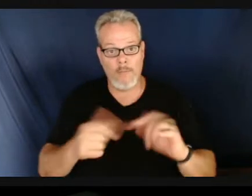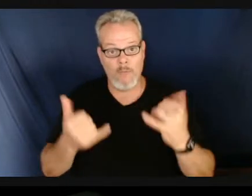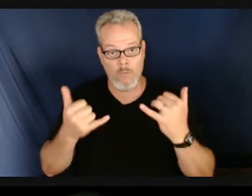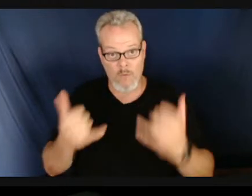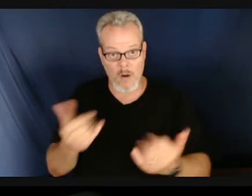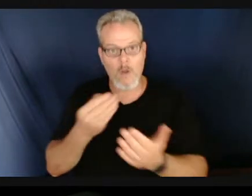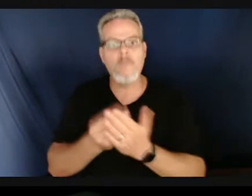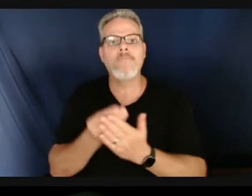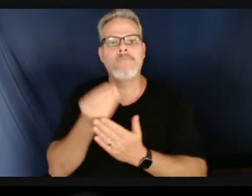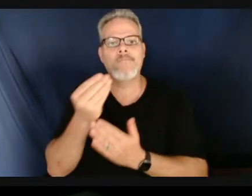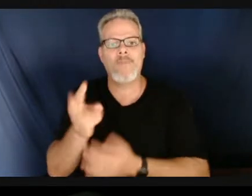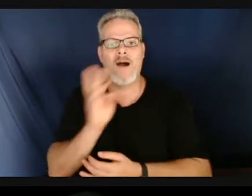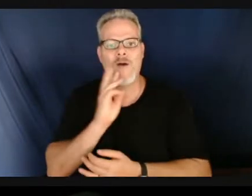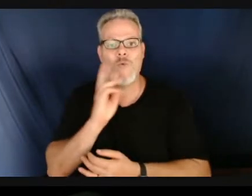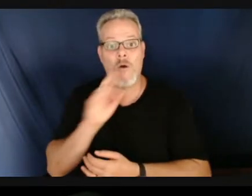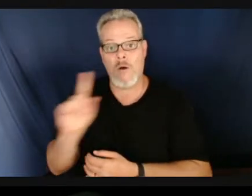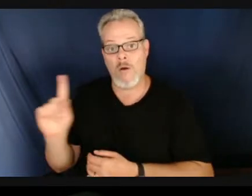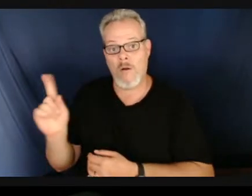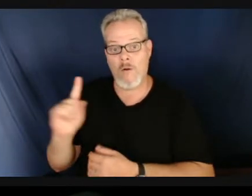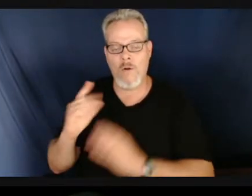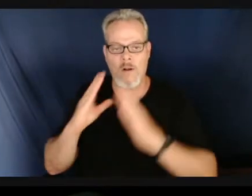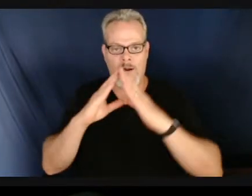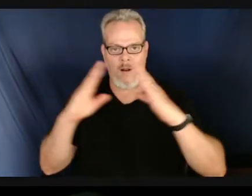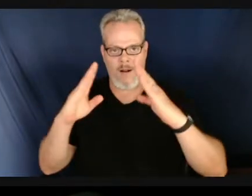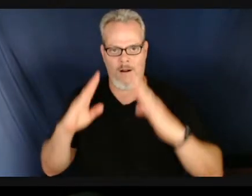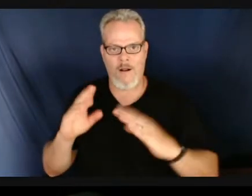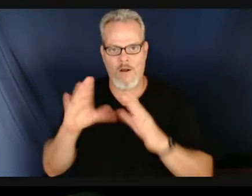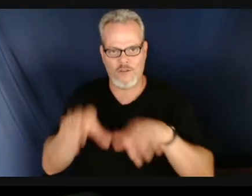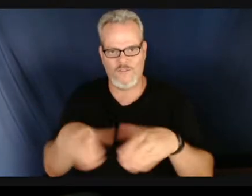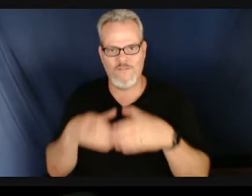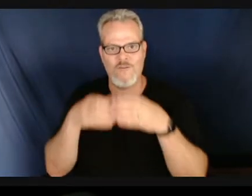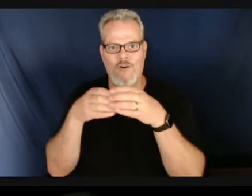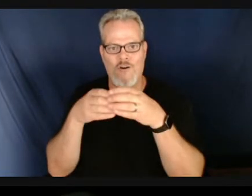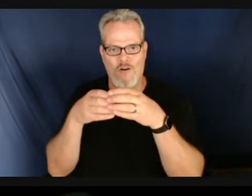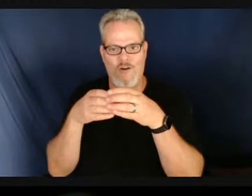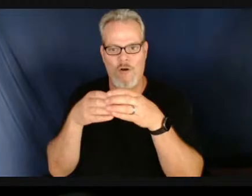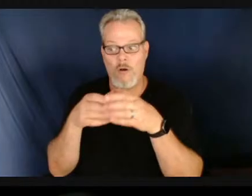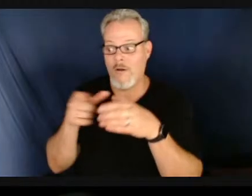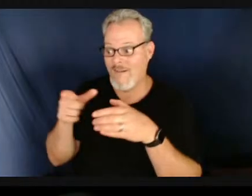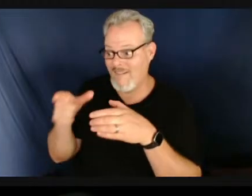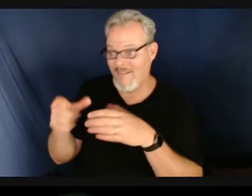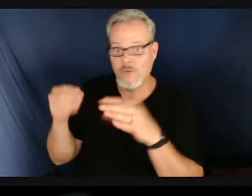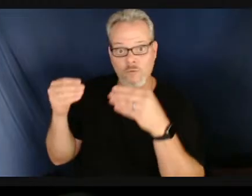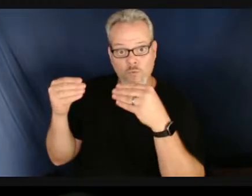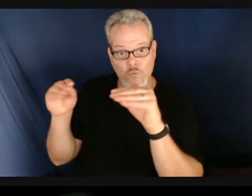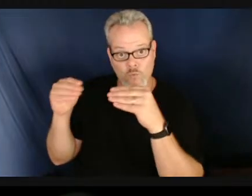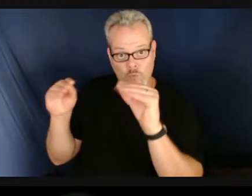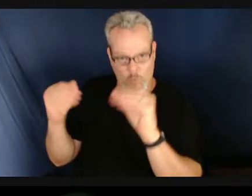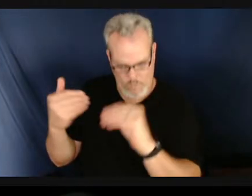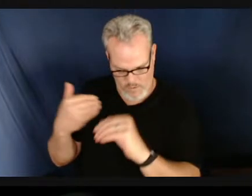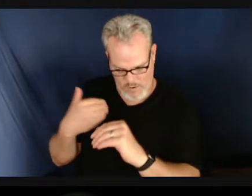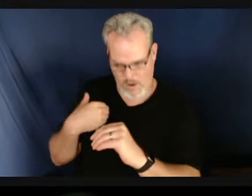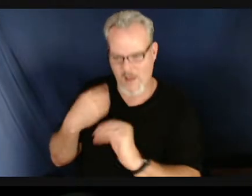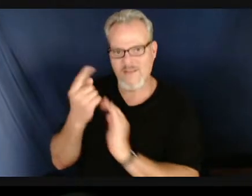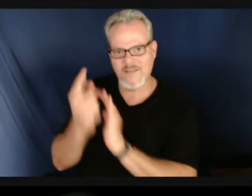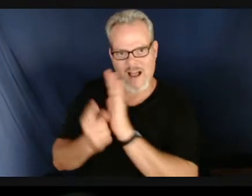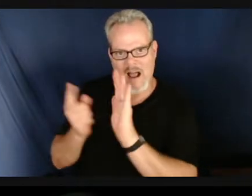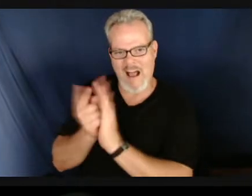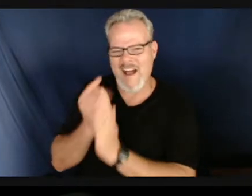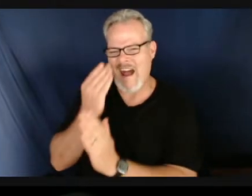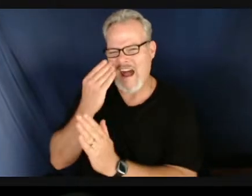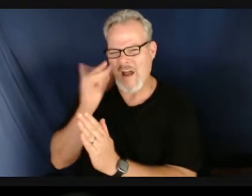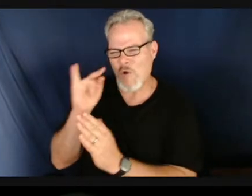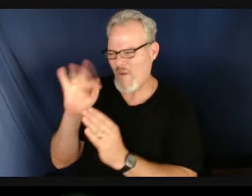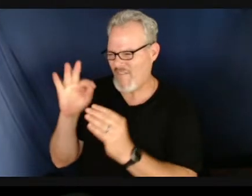at Volcano House, which there are store hours. I don't know if they're selling water